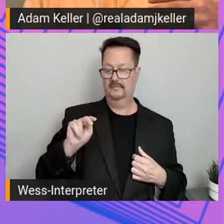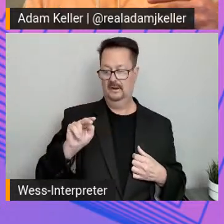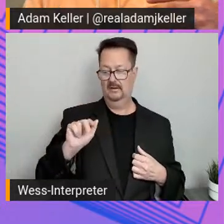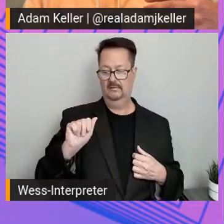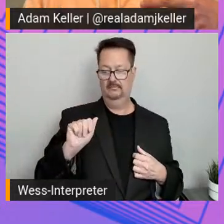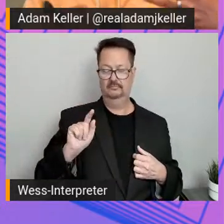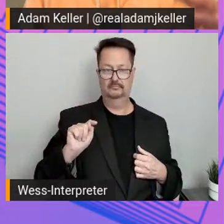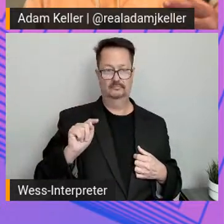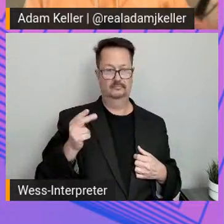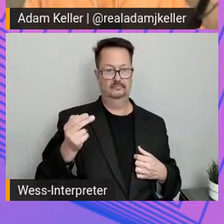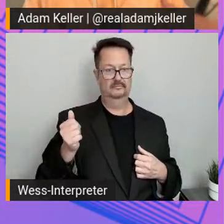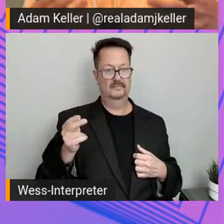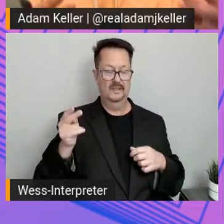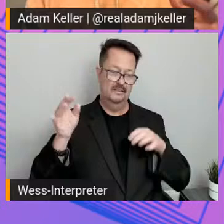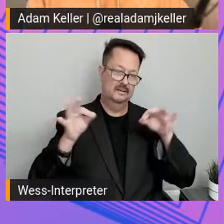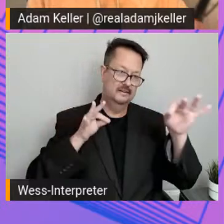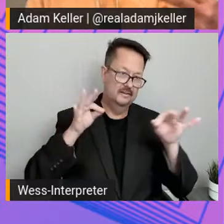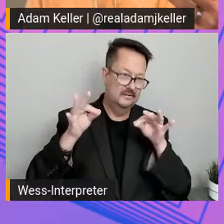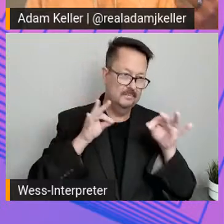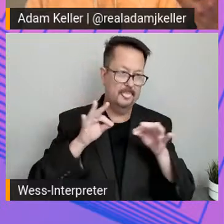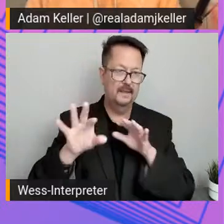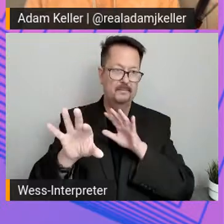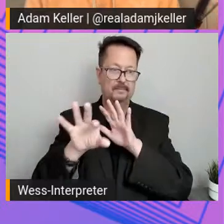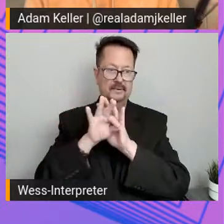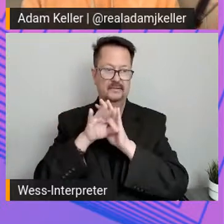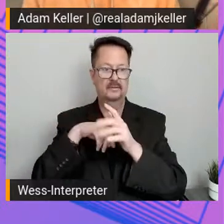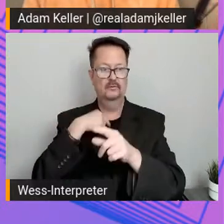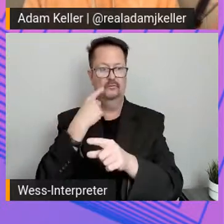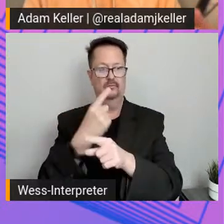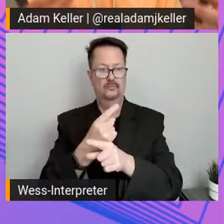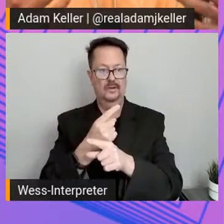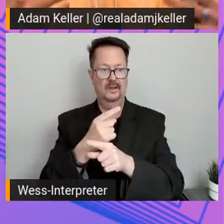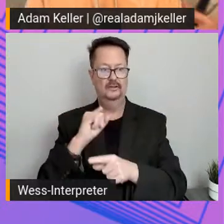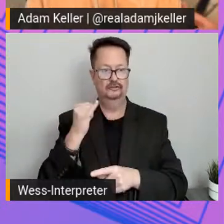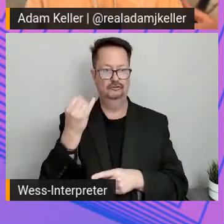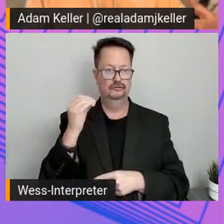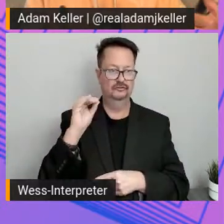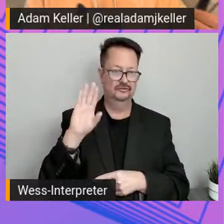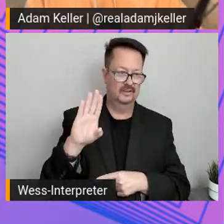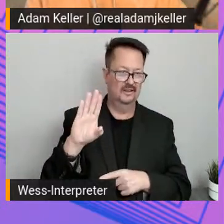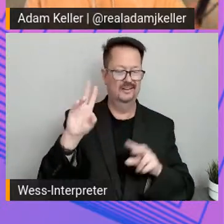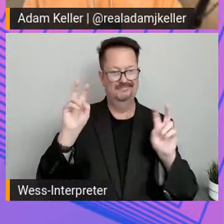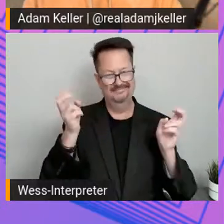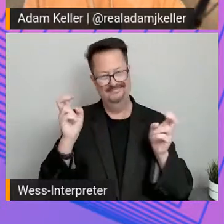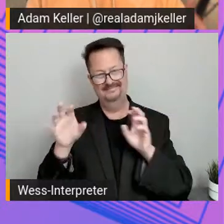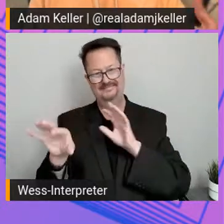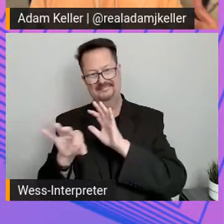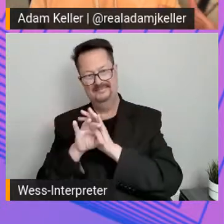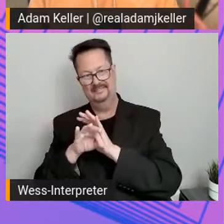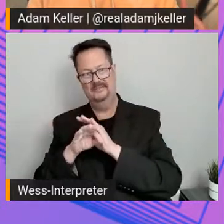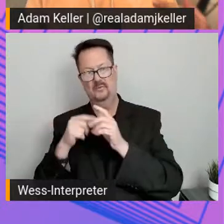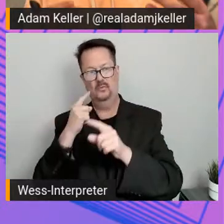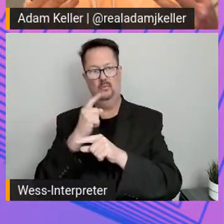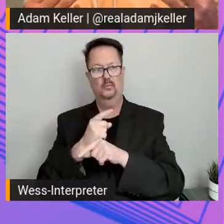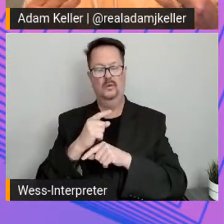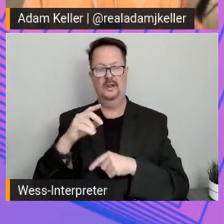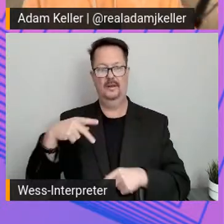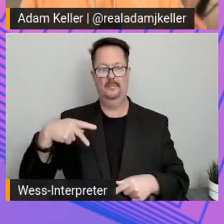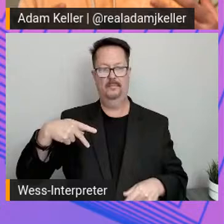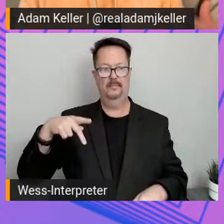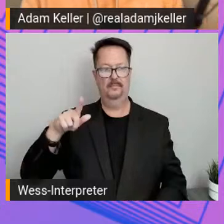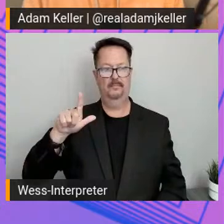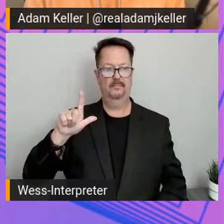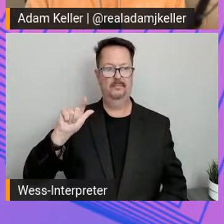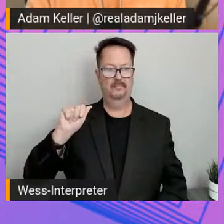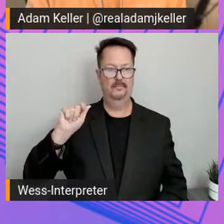right, tool for the job, but really it's choosing the right platform for the job. And here we're going to segue into choosing